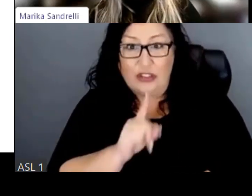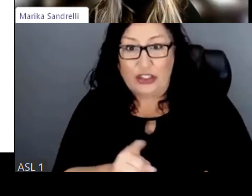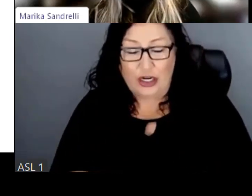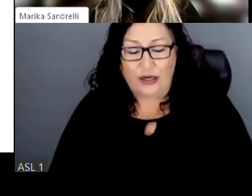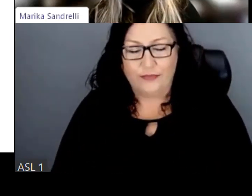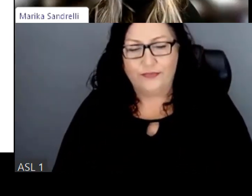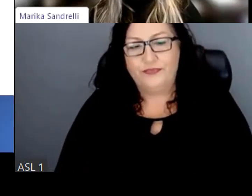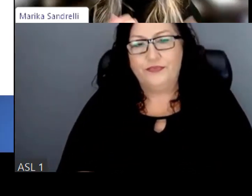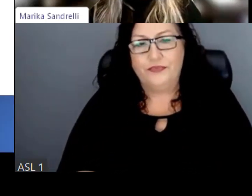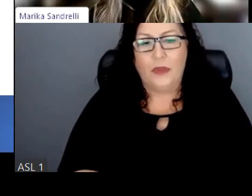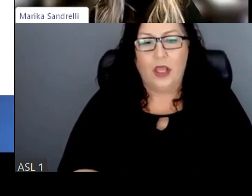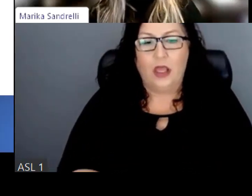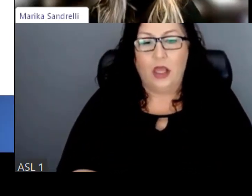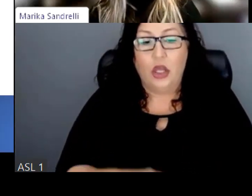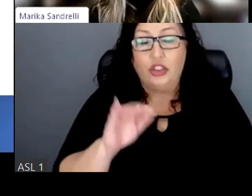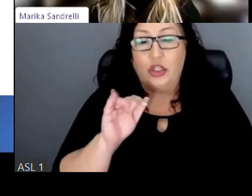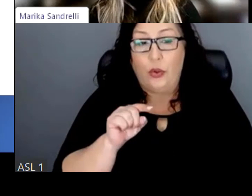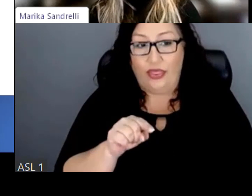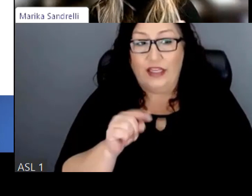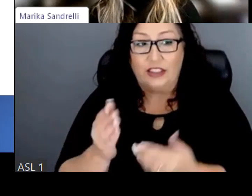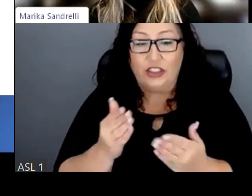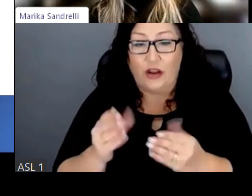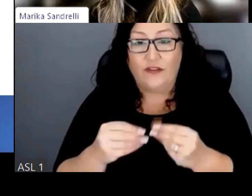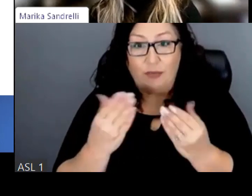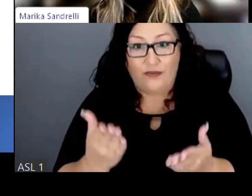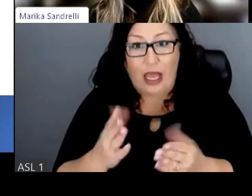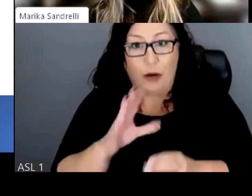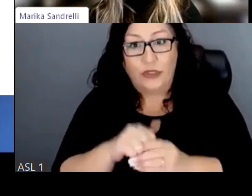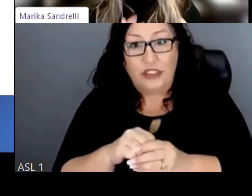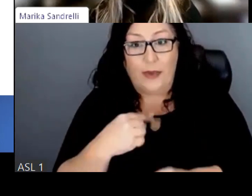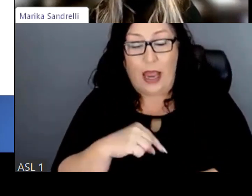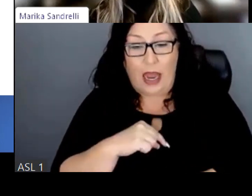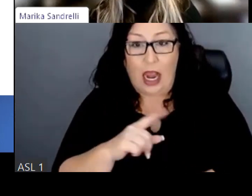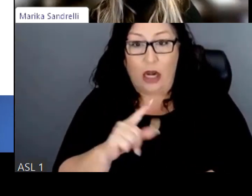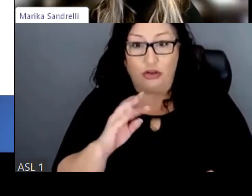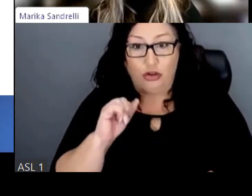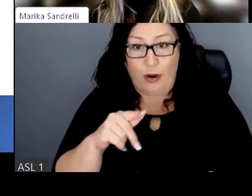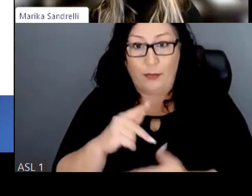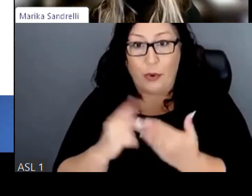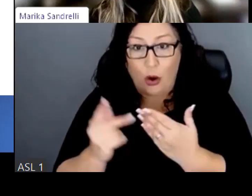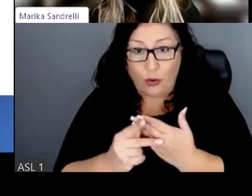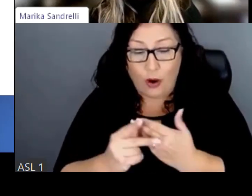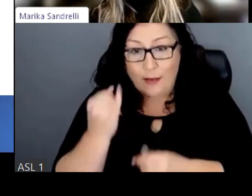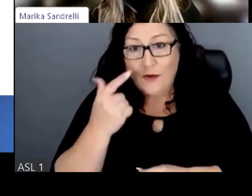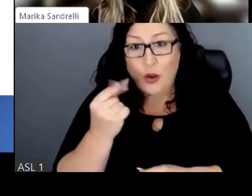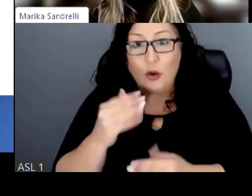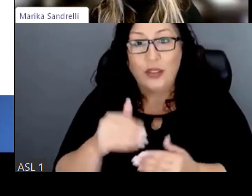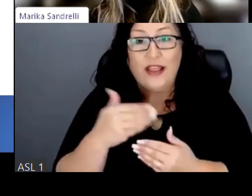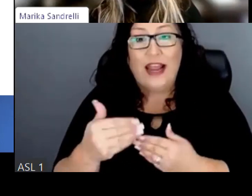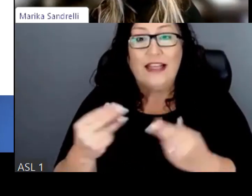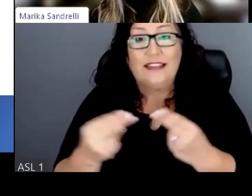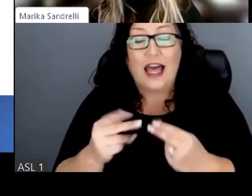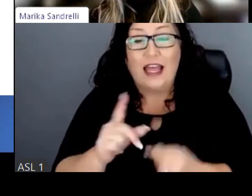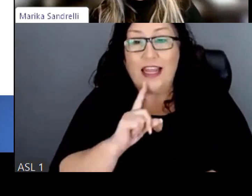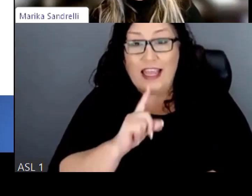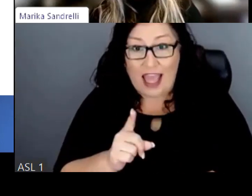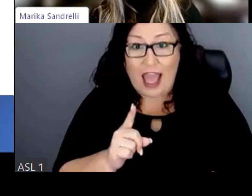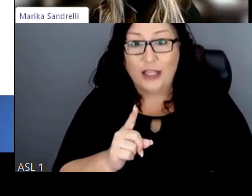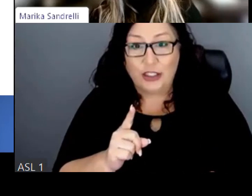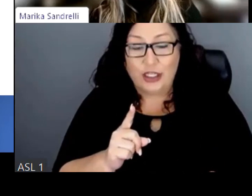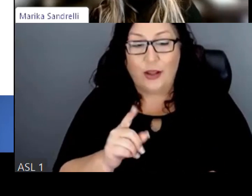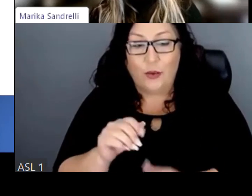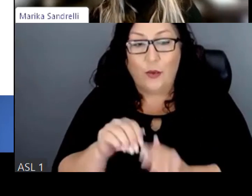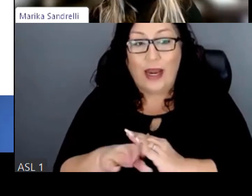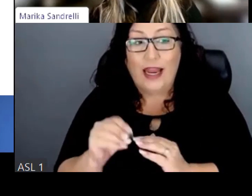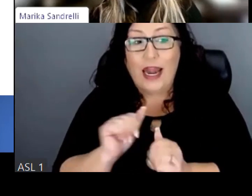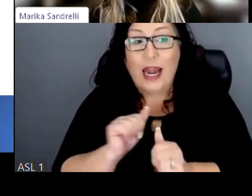for sure. So this service provider participated in our TRIP program. And if we go to the next slide, he